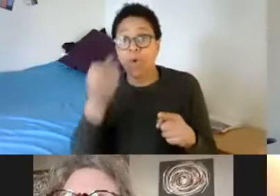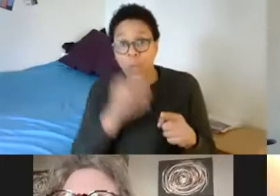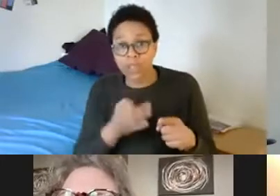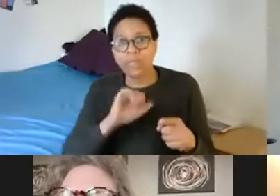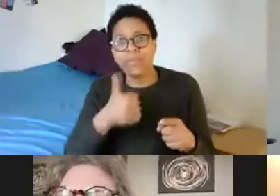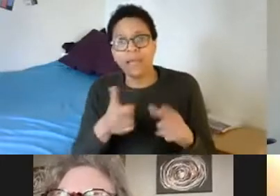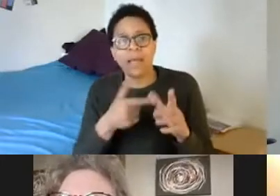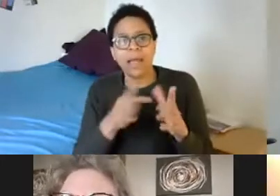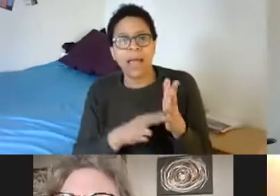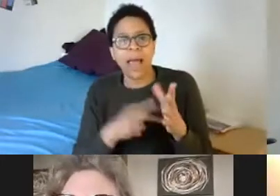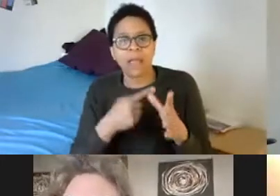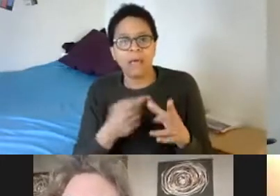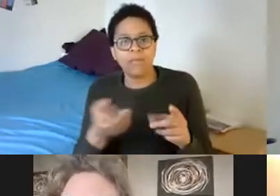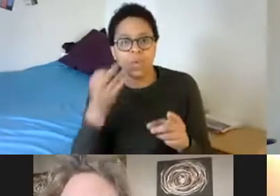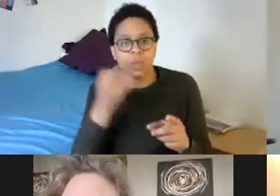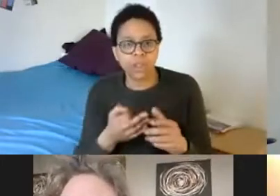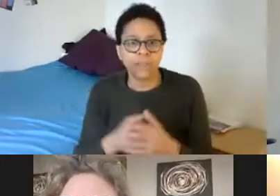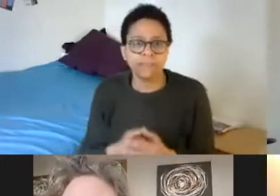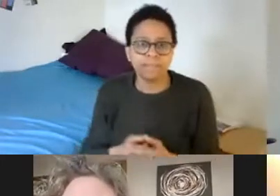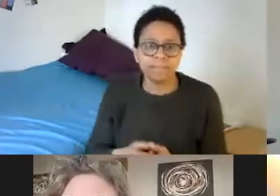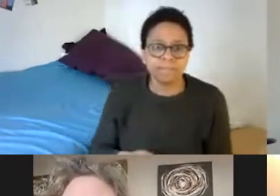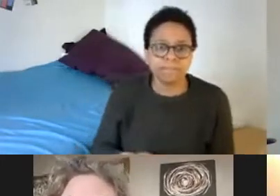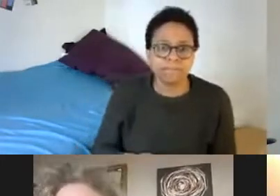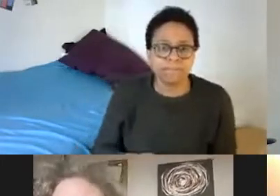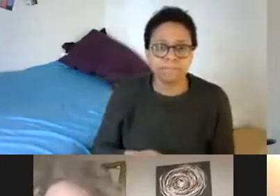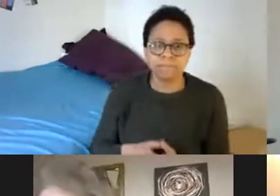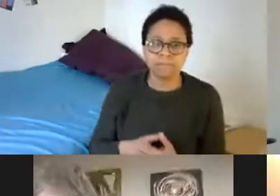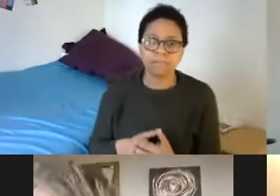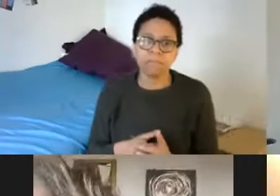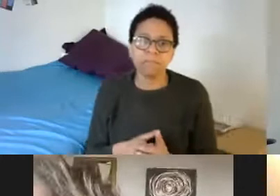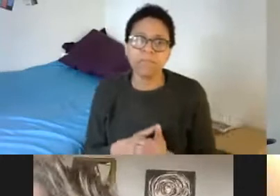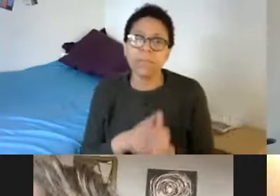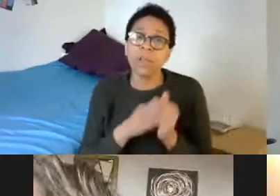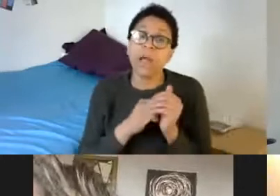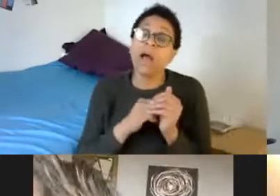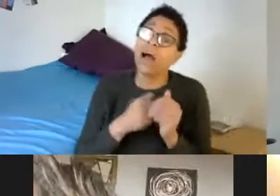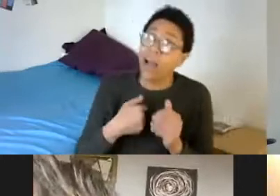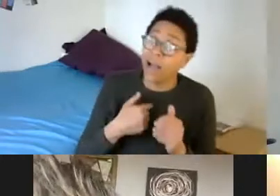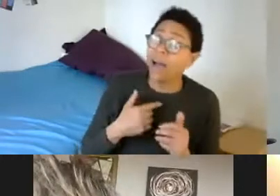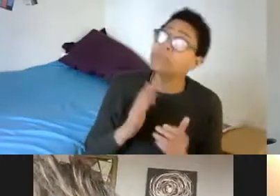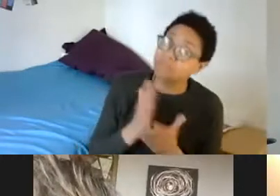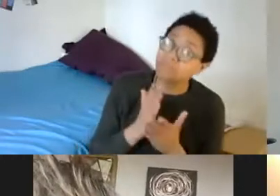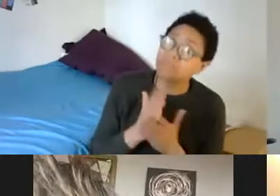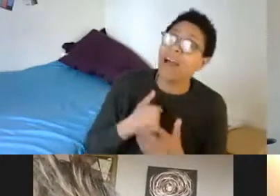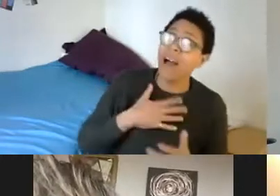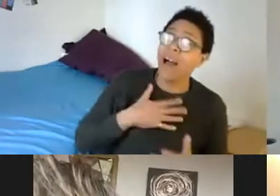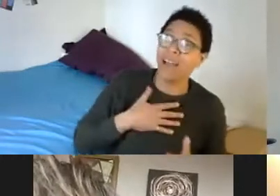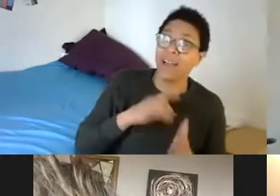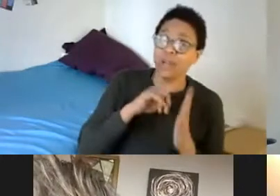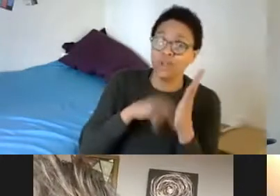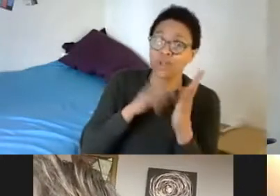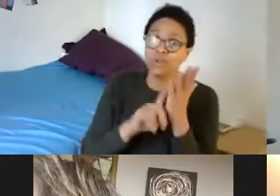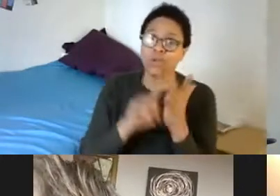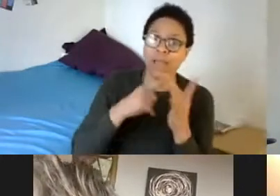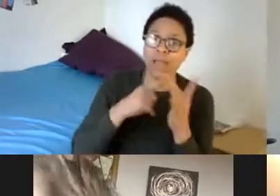Michelle. Thanks. Julia sharing that book actually leads quite nicely into my question, because